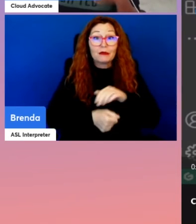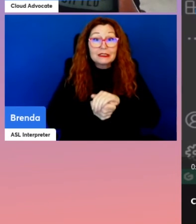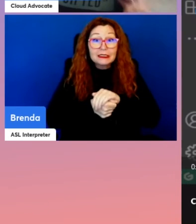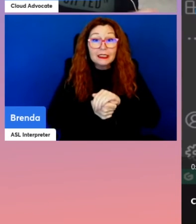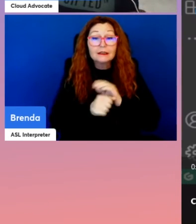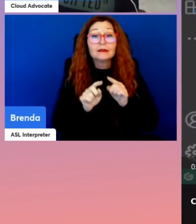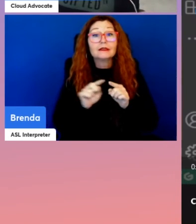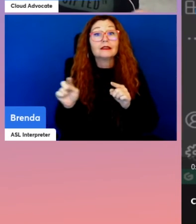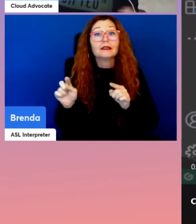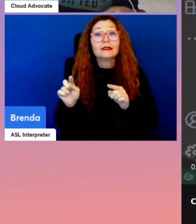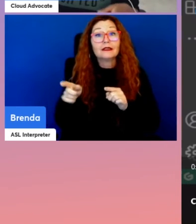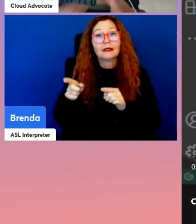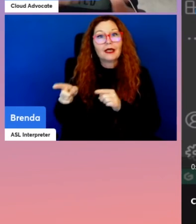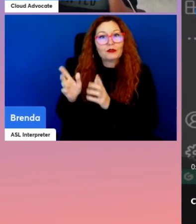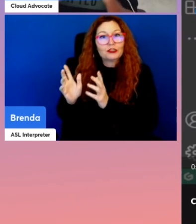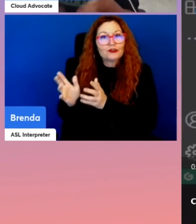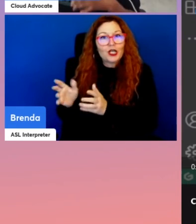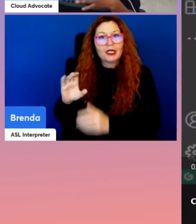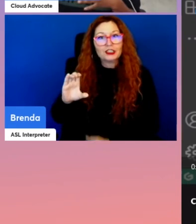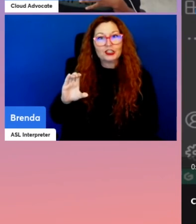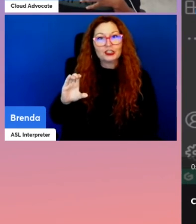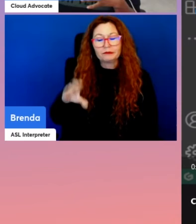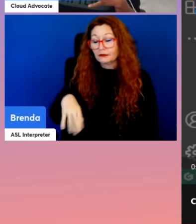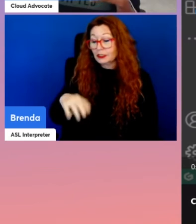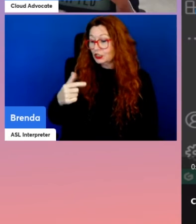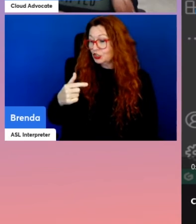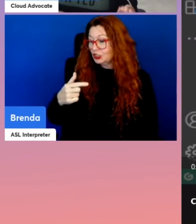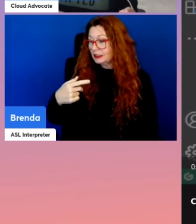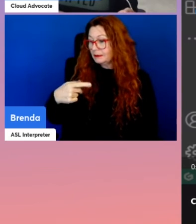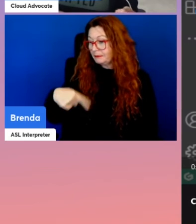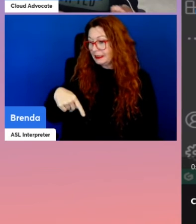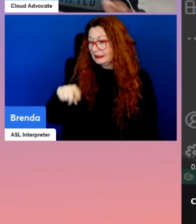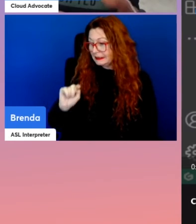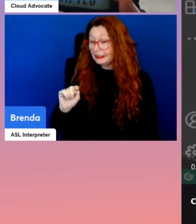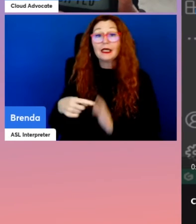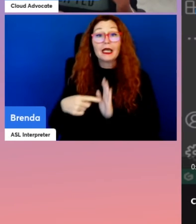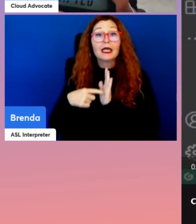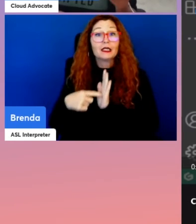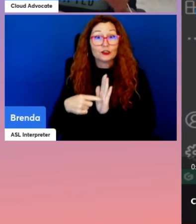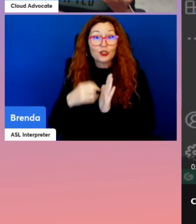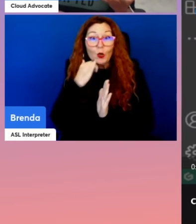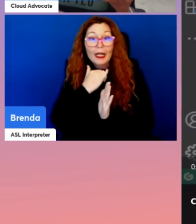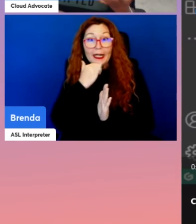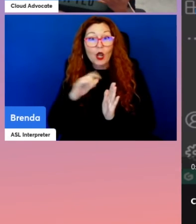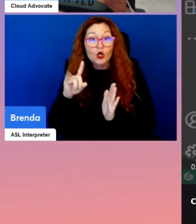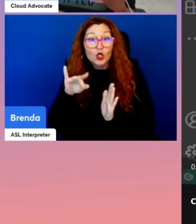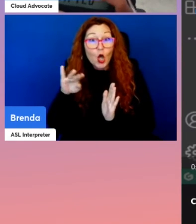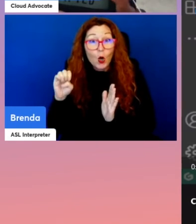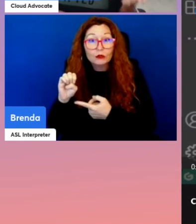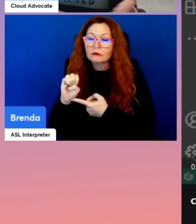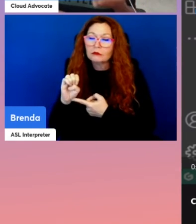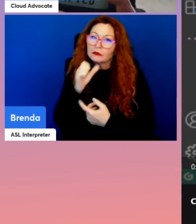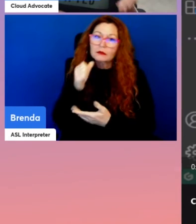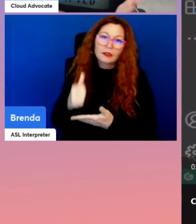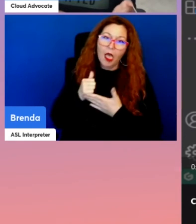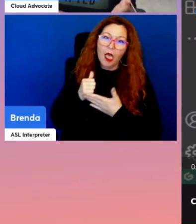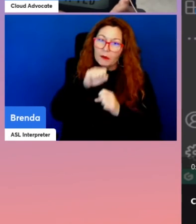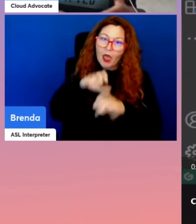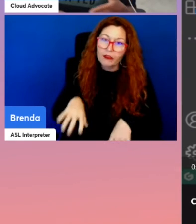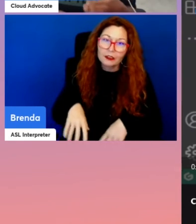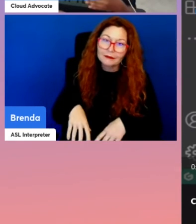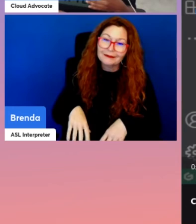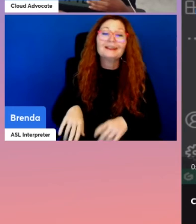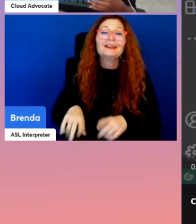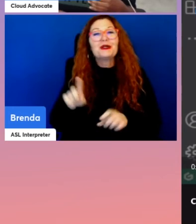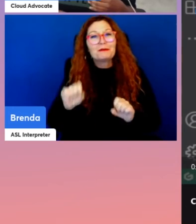actually went to ChatGPT and searched the error code, which didn't help me. But you will see me use, different AI